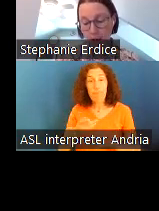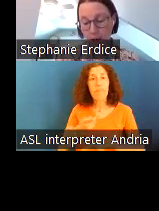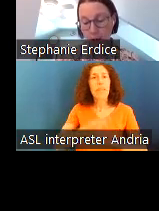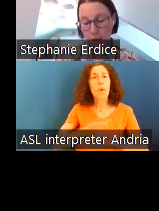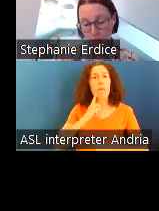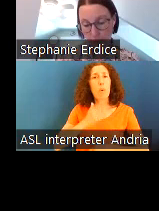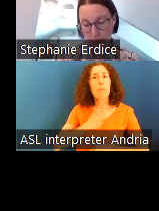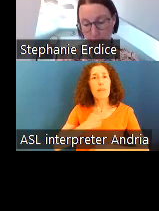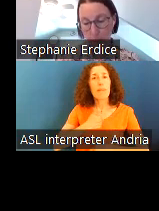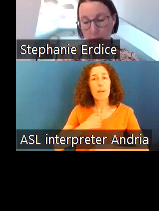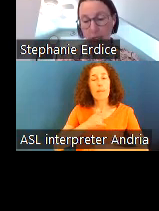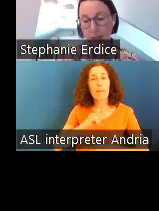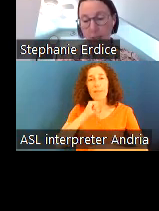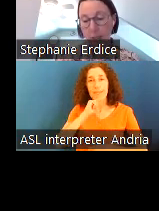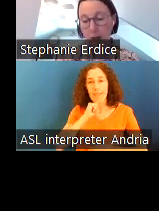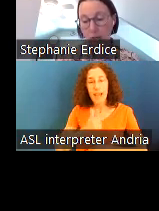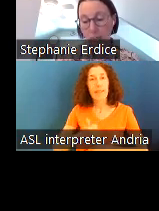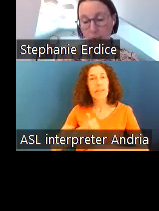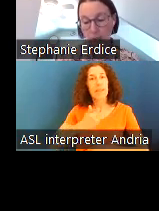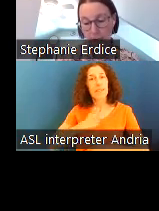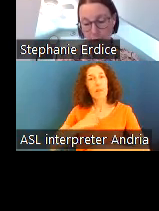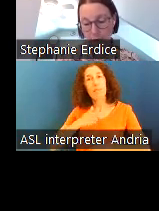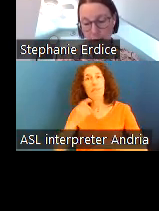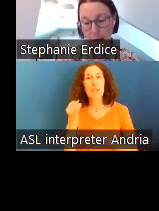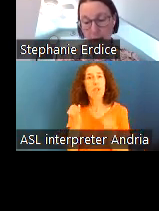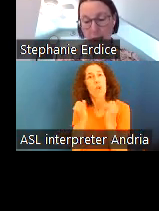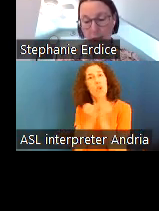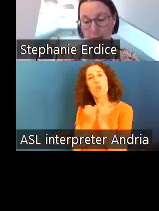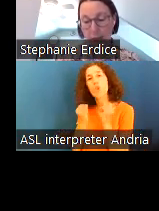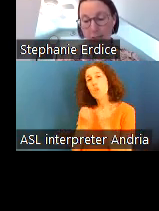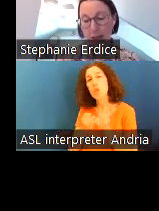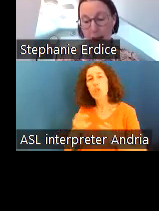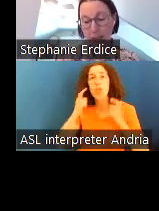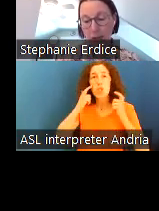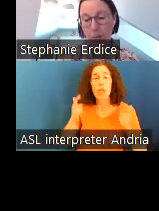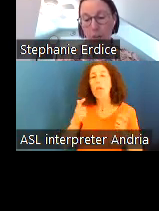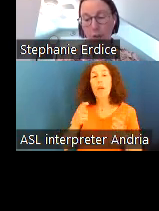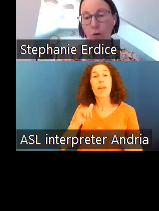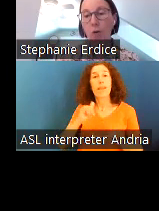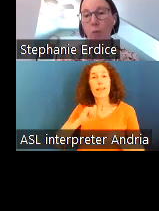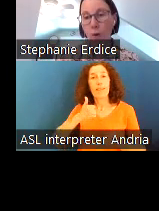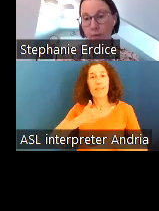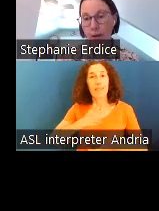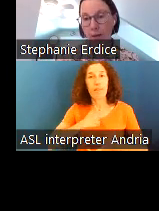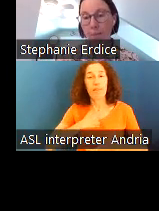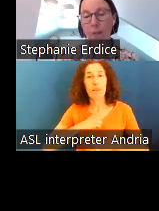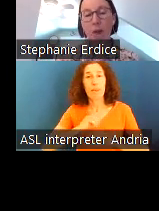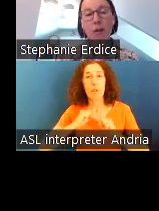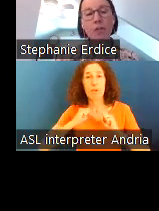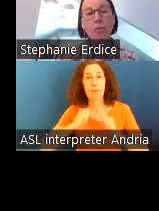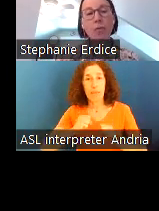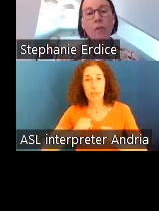not self-indulgence. It is self-preservation. And this is an act of political